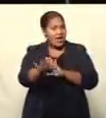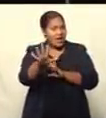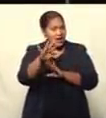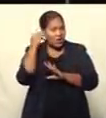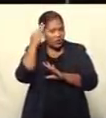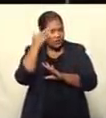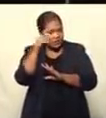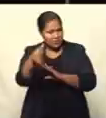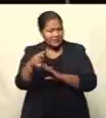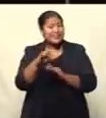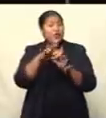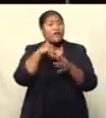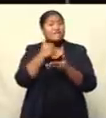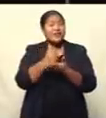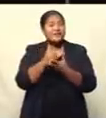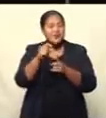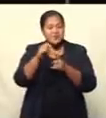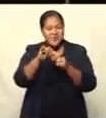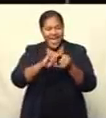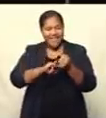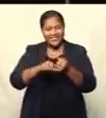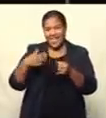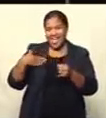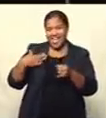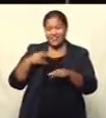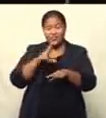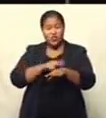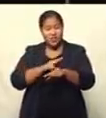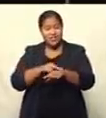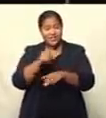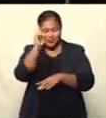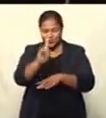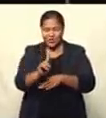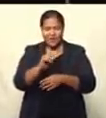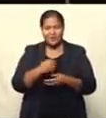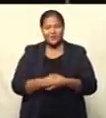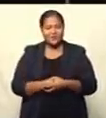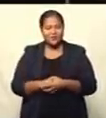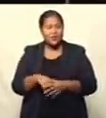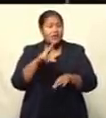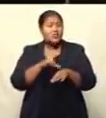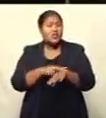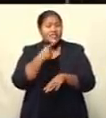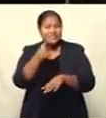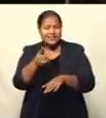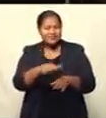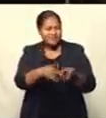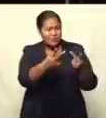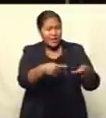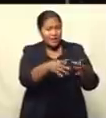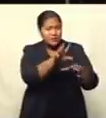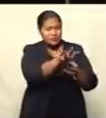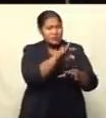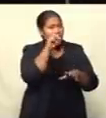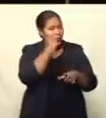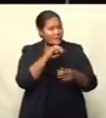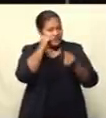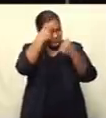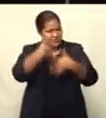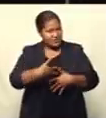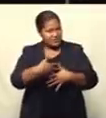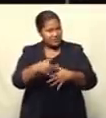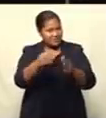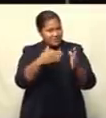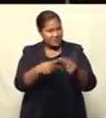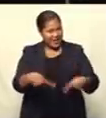was confirmed by Permanent Secretary for Health Dr. James Fong earlier today. Dr. Fong says the settlement will also be a screening zone. The